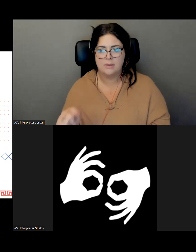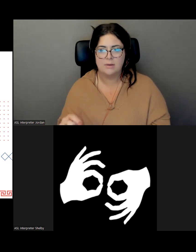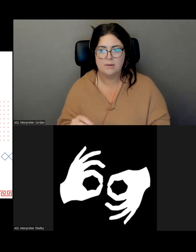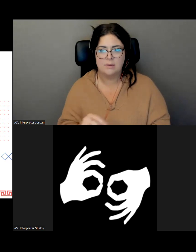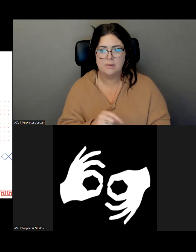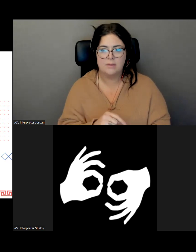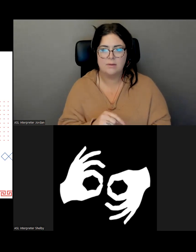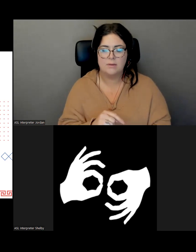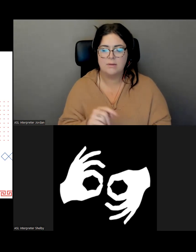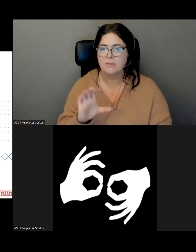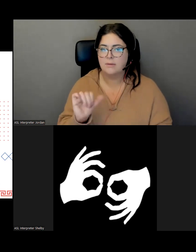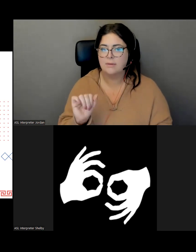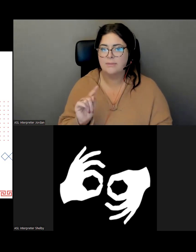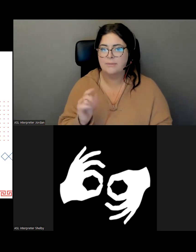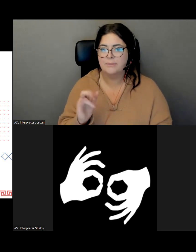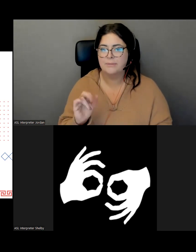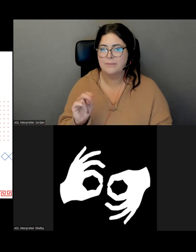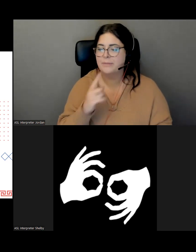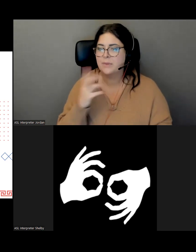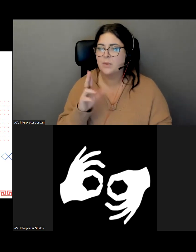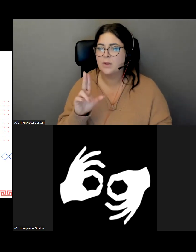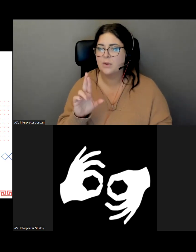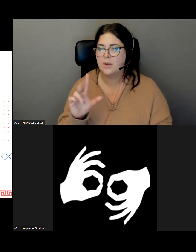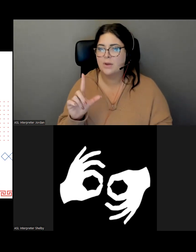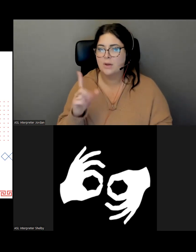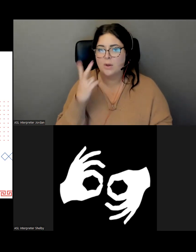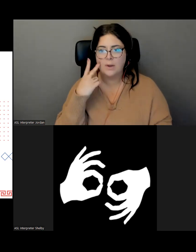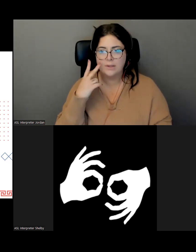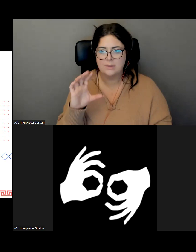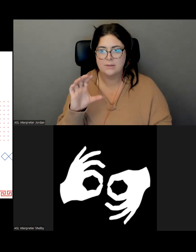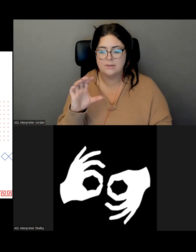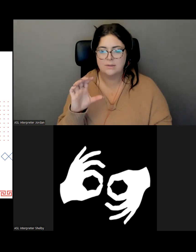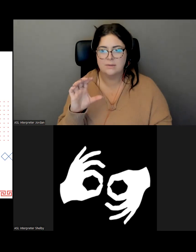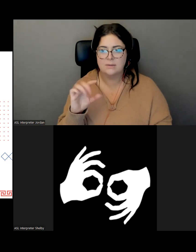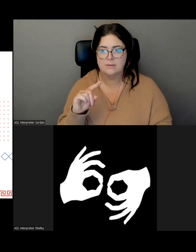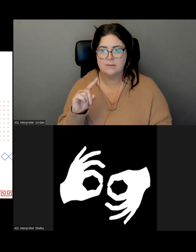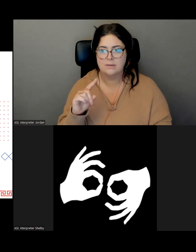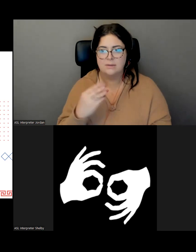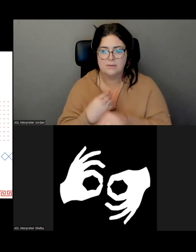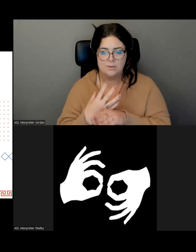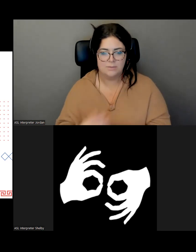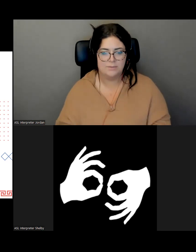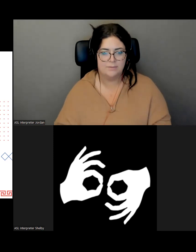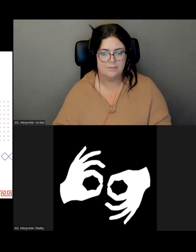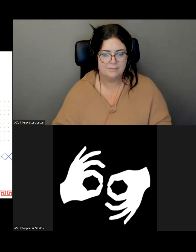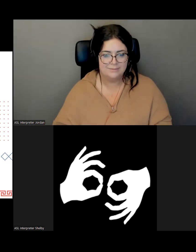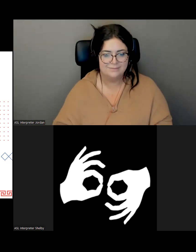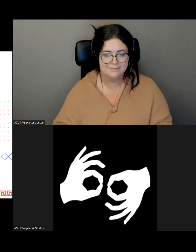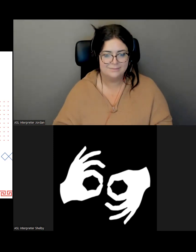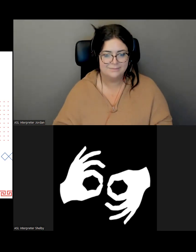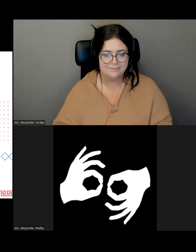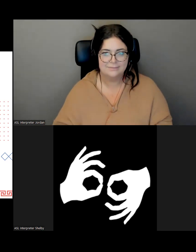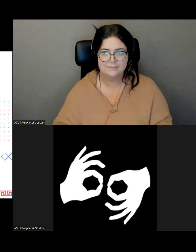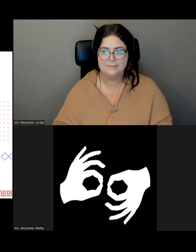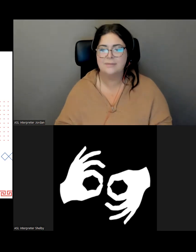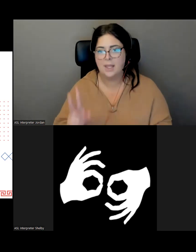What URL link? Oh, yes, it's in the Zoom chat. Sorry about that. I can resend it. No, I'm going to